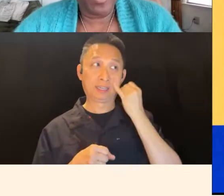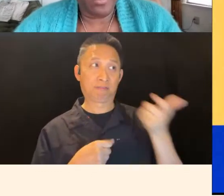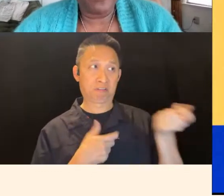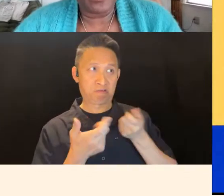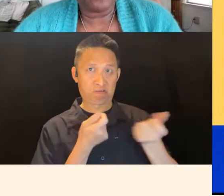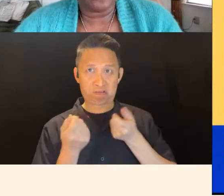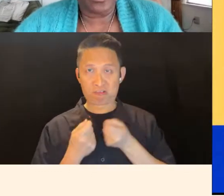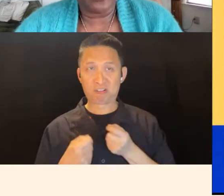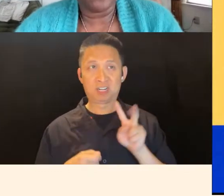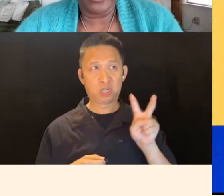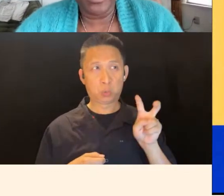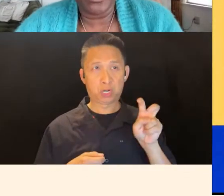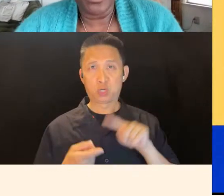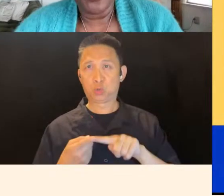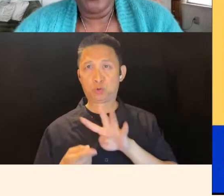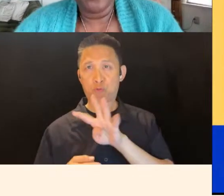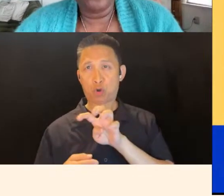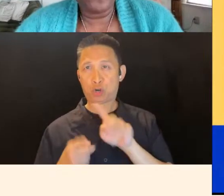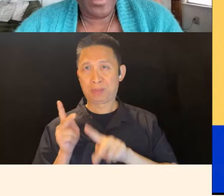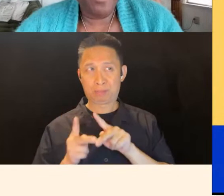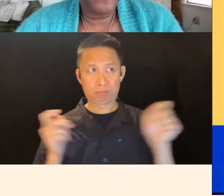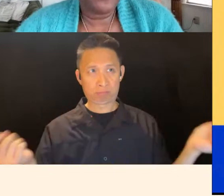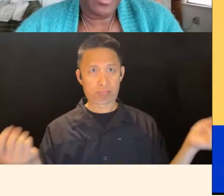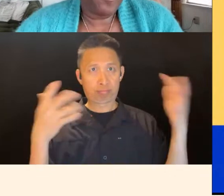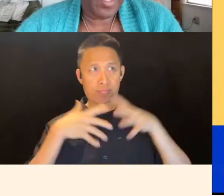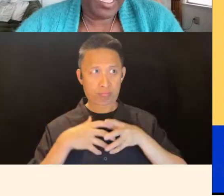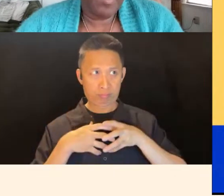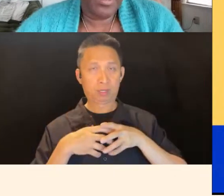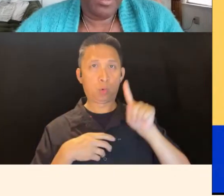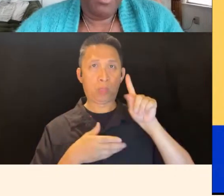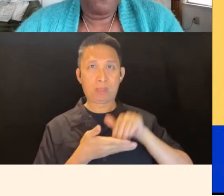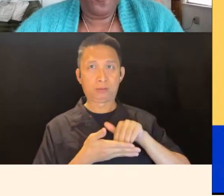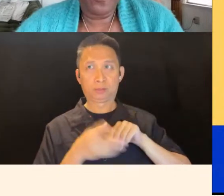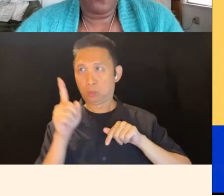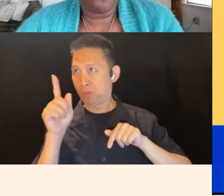people who have $1,000 each, and you have the down